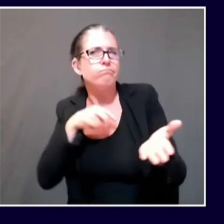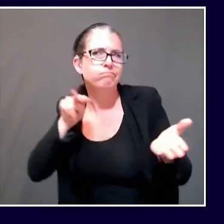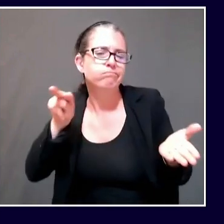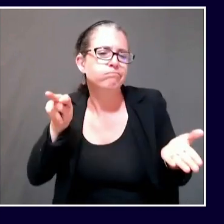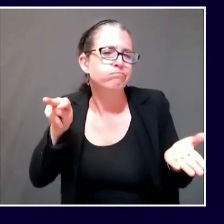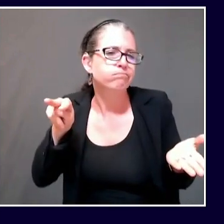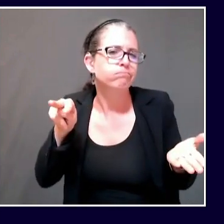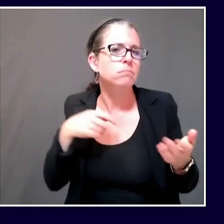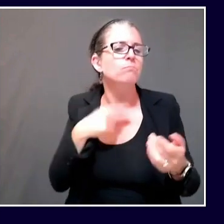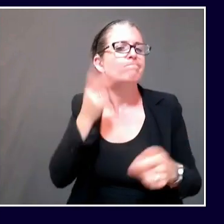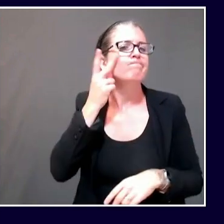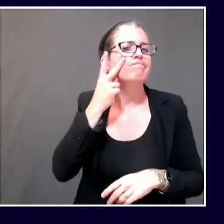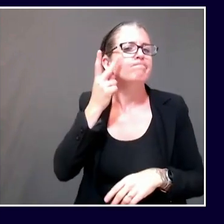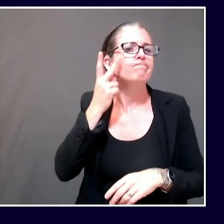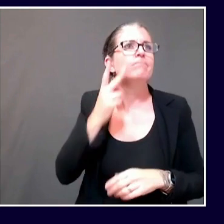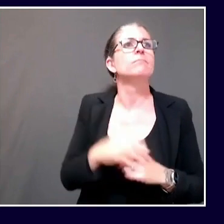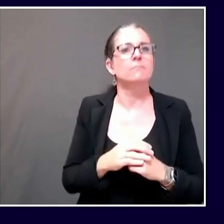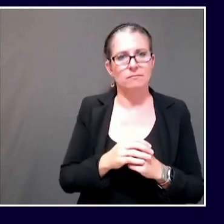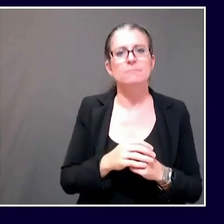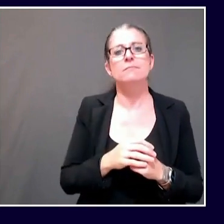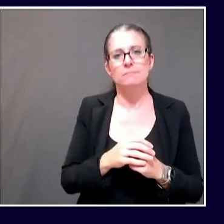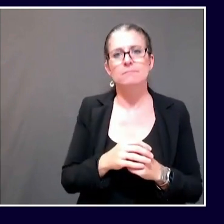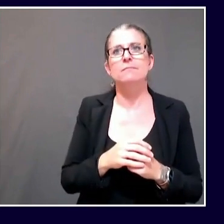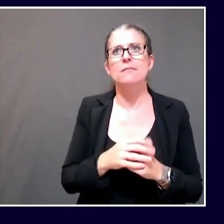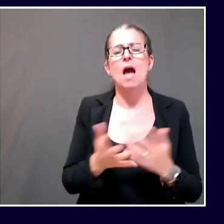And just kind of a follow-up to that, is there any